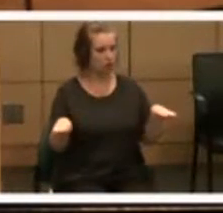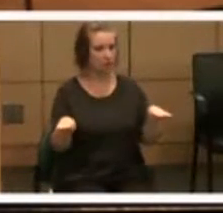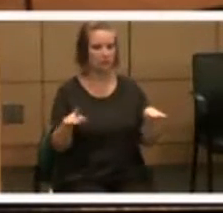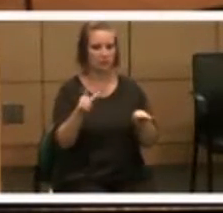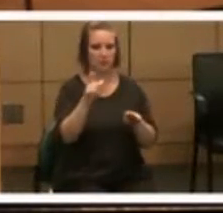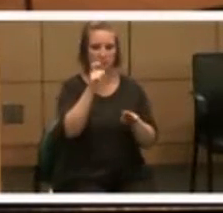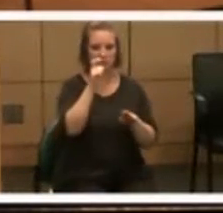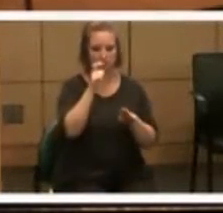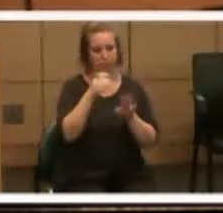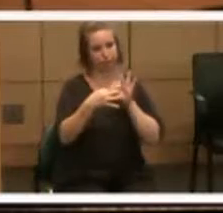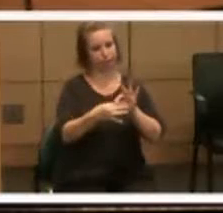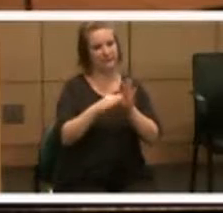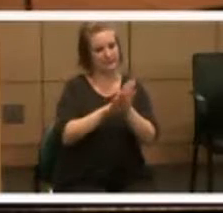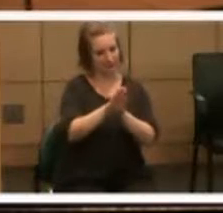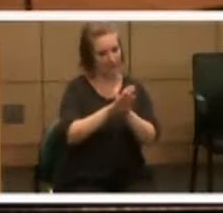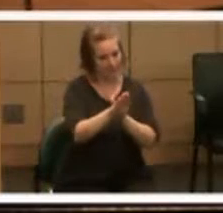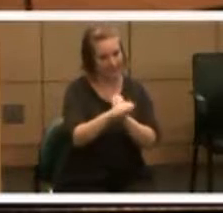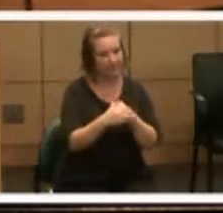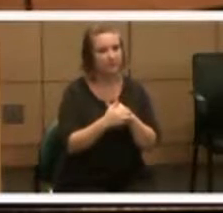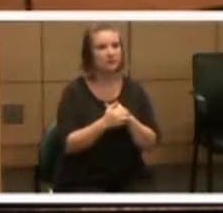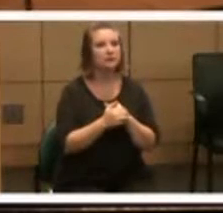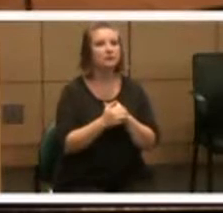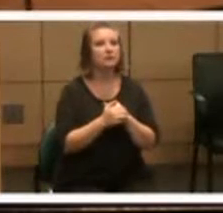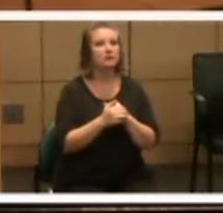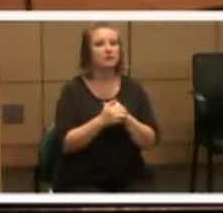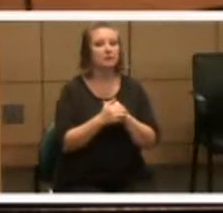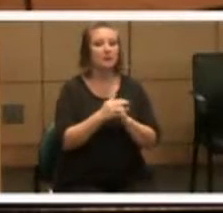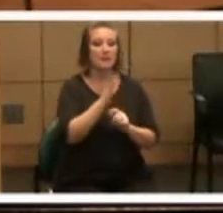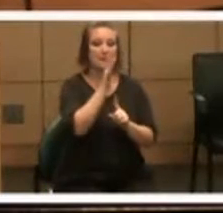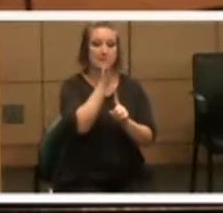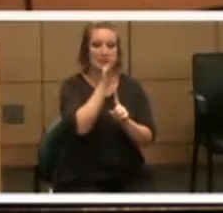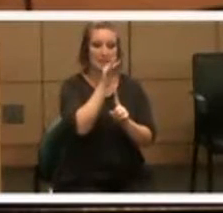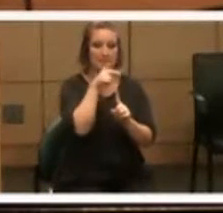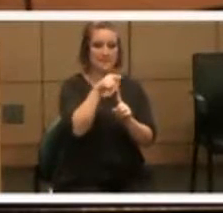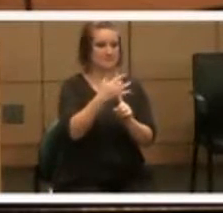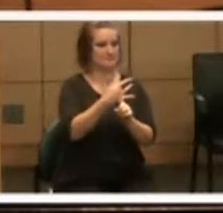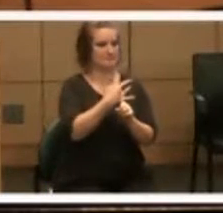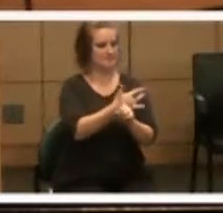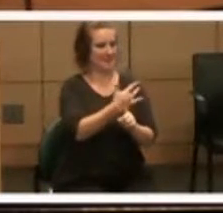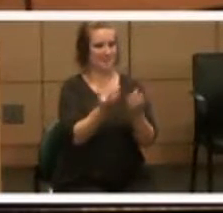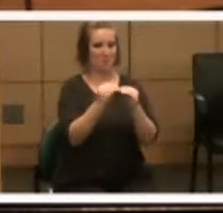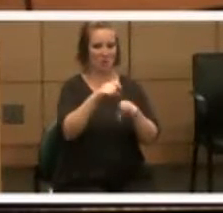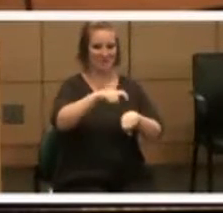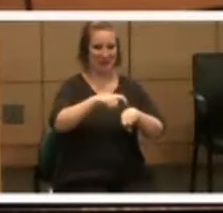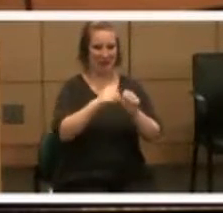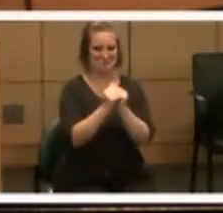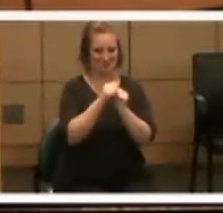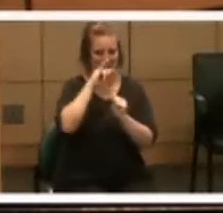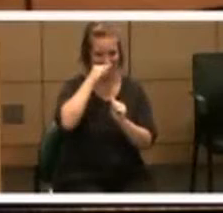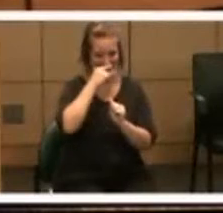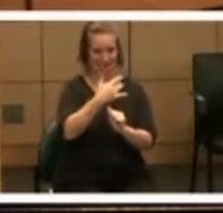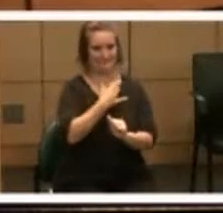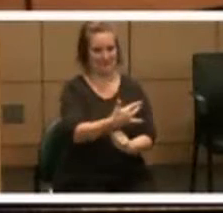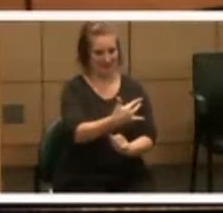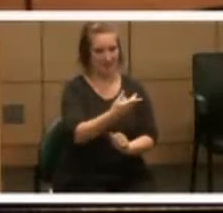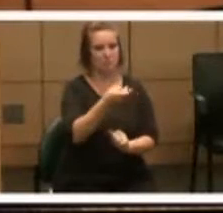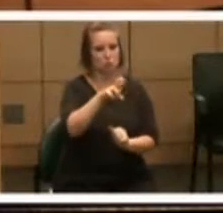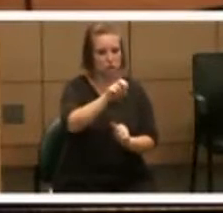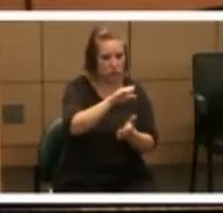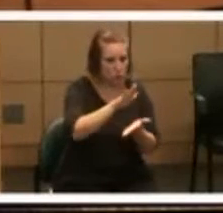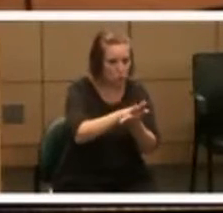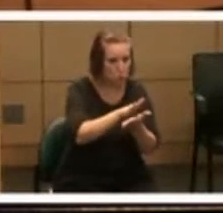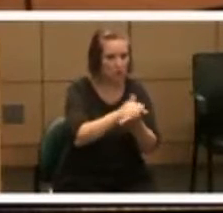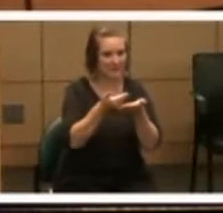with development, because moms have traditionally spent more time with kids in the preschool and